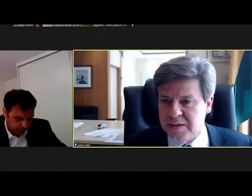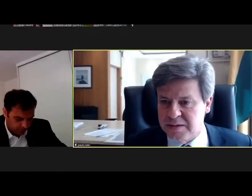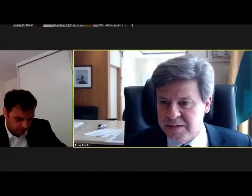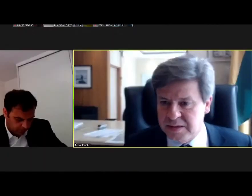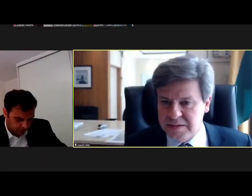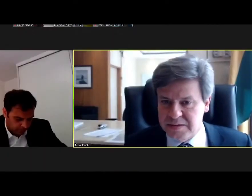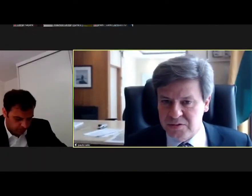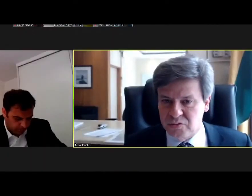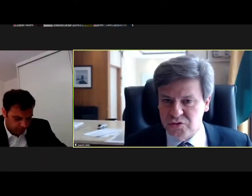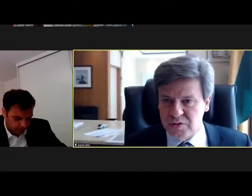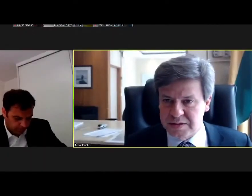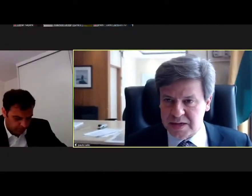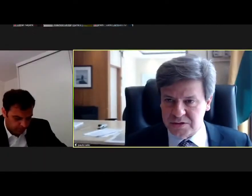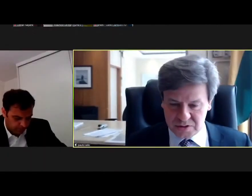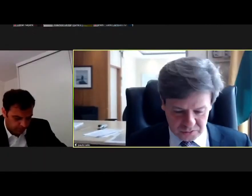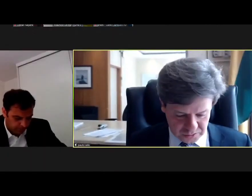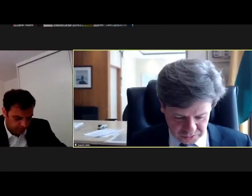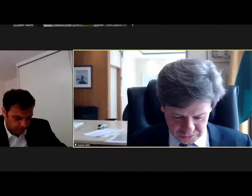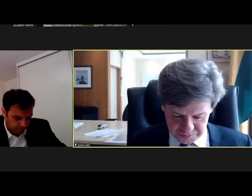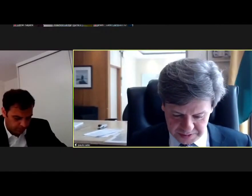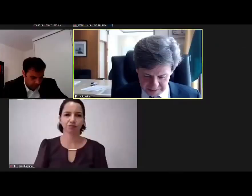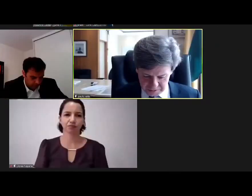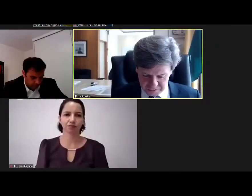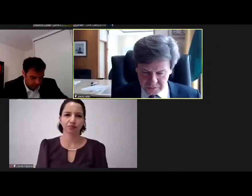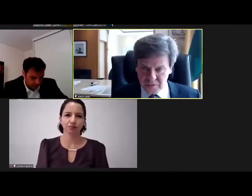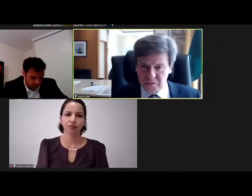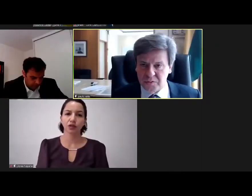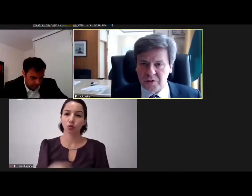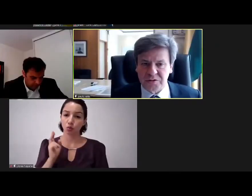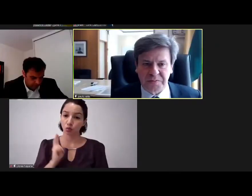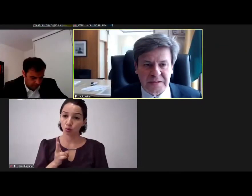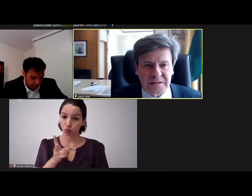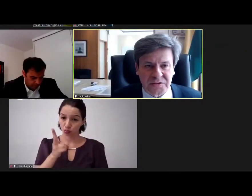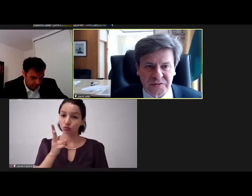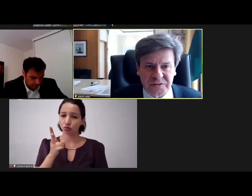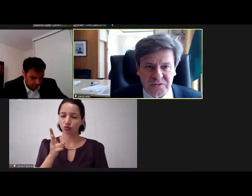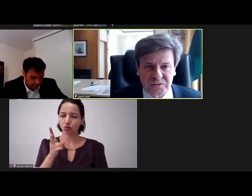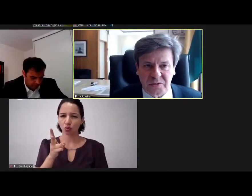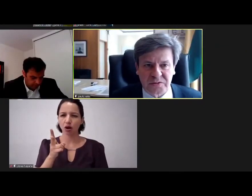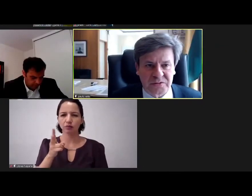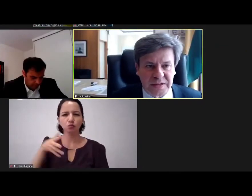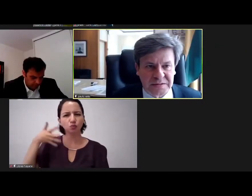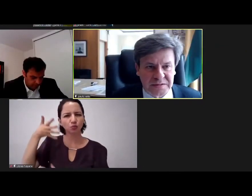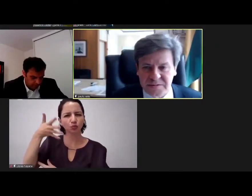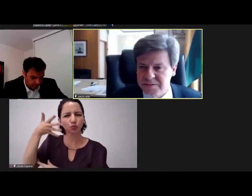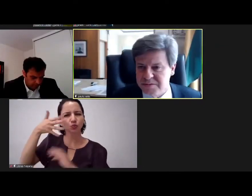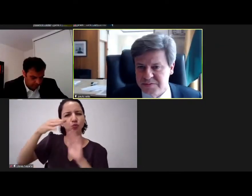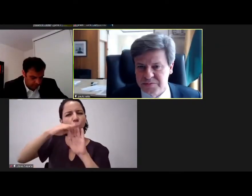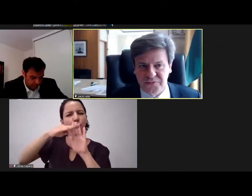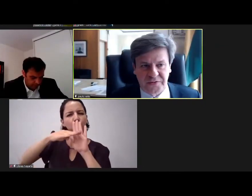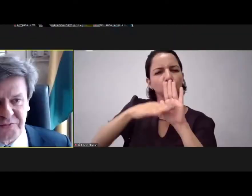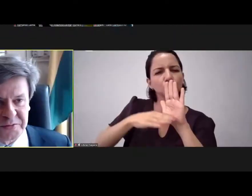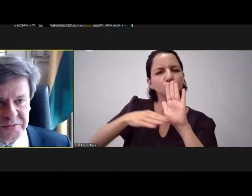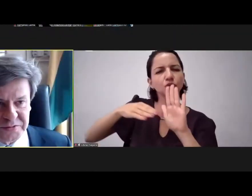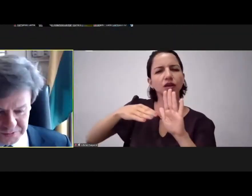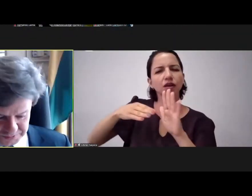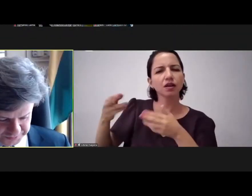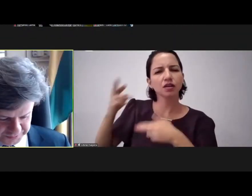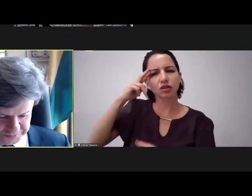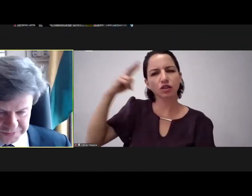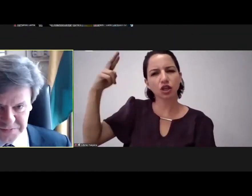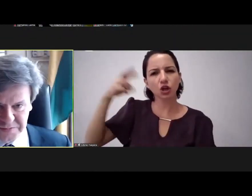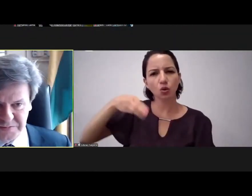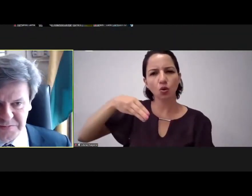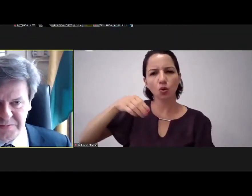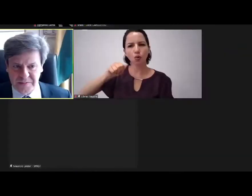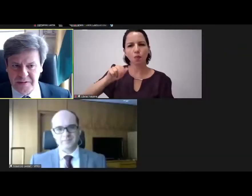for everyone, okay? If you want to be part of it, okay? So there will be also